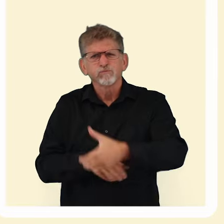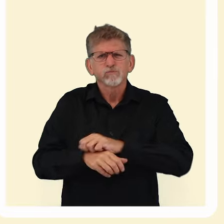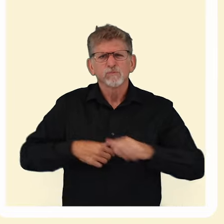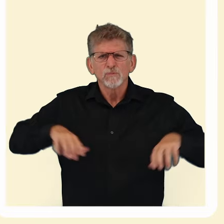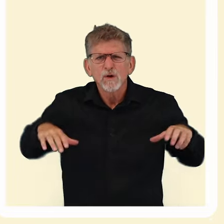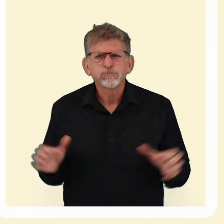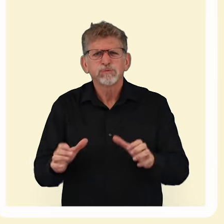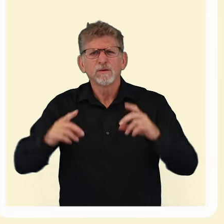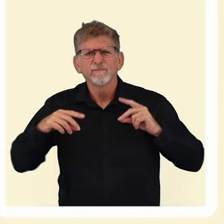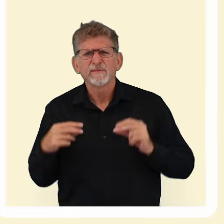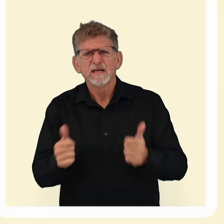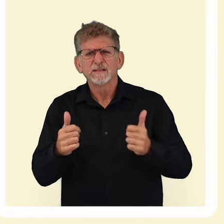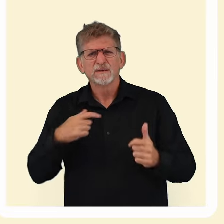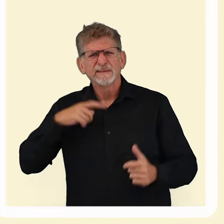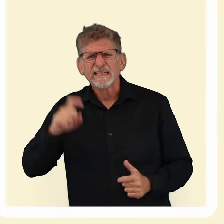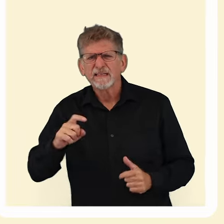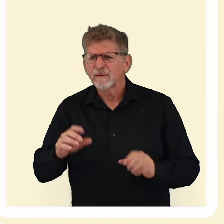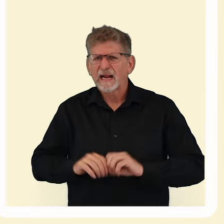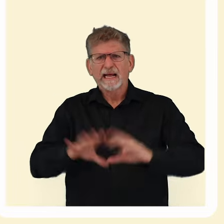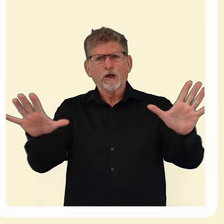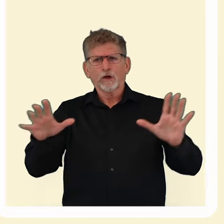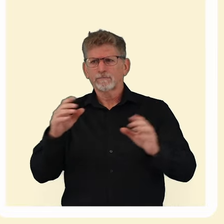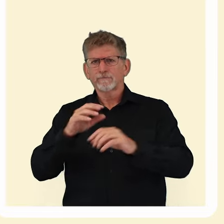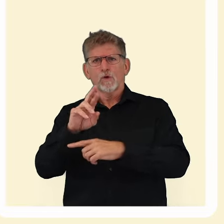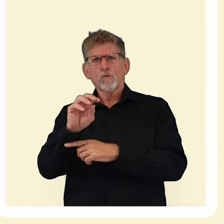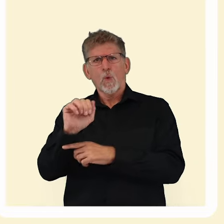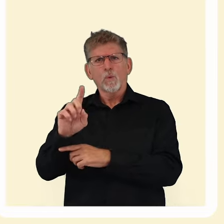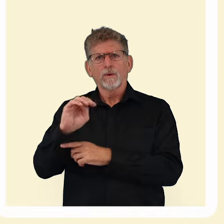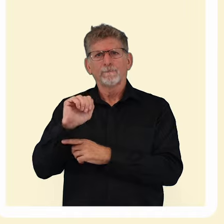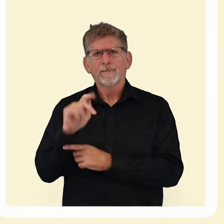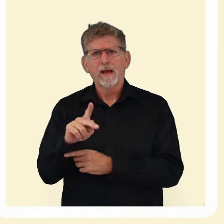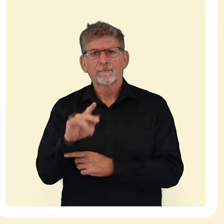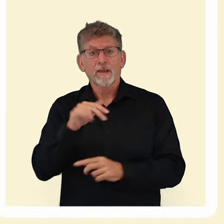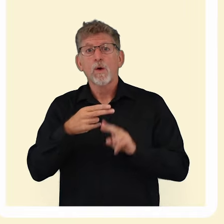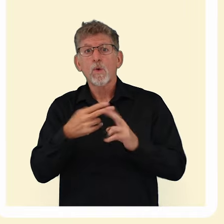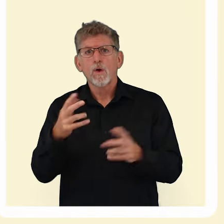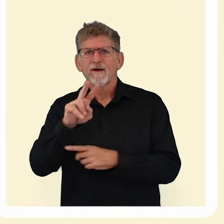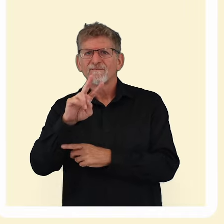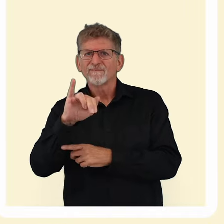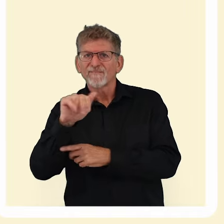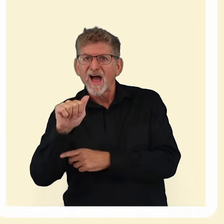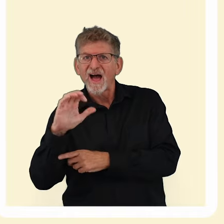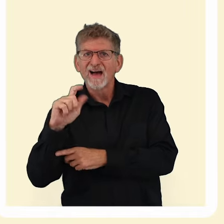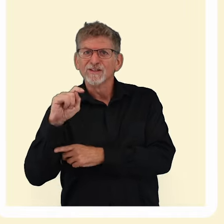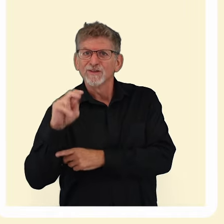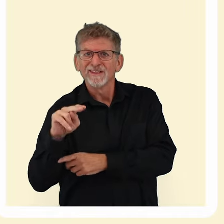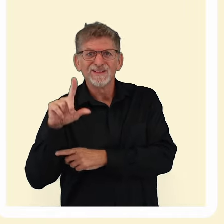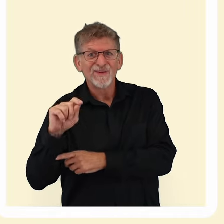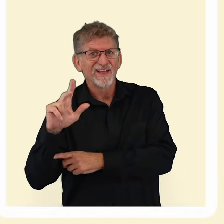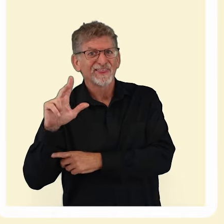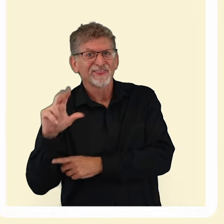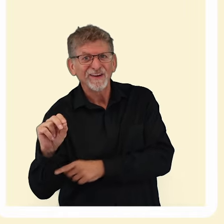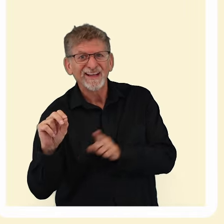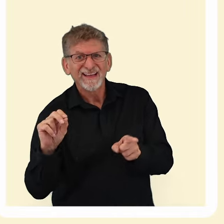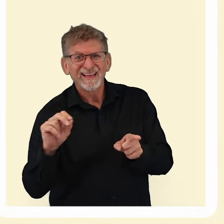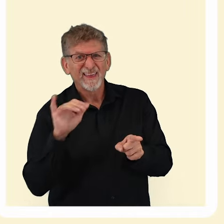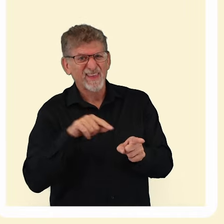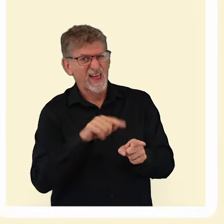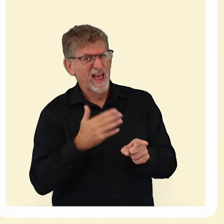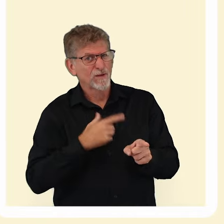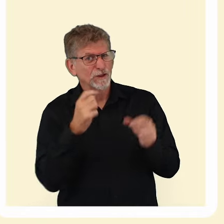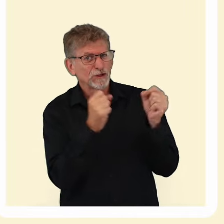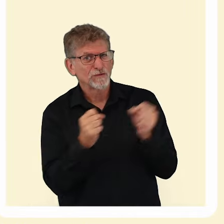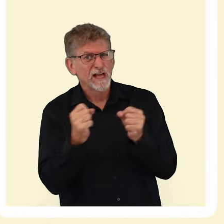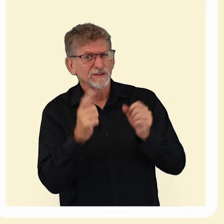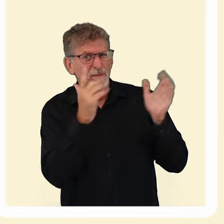roadmap, which is called VIAction 2030. That's our strategic plan for the next 5 years. We want to do more, as we talked with